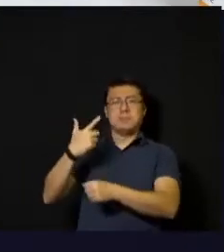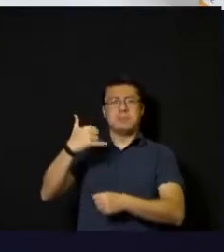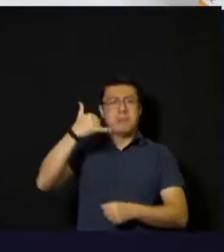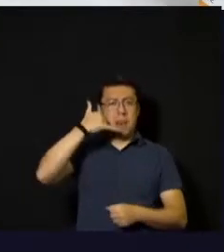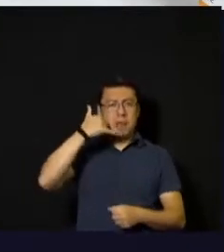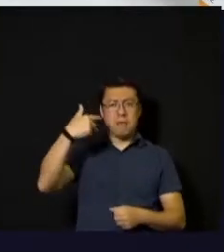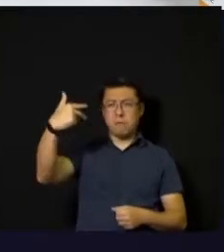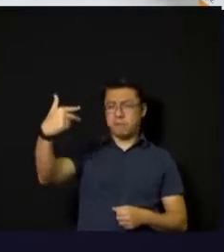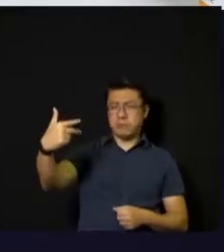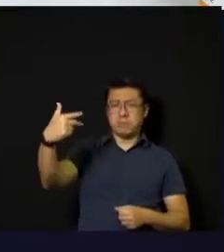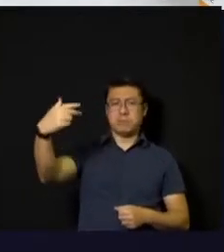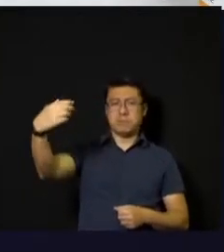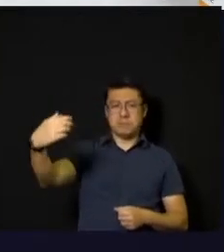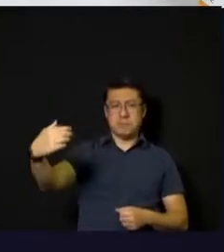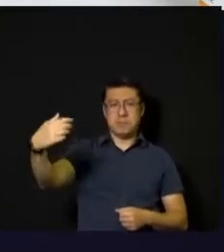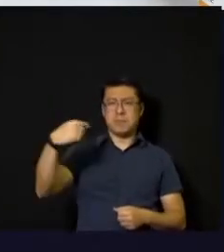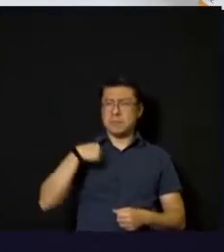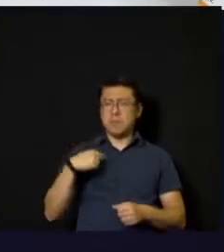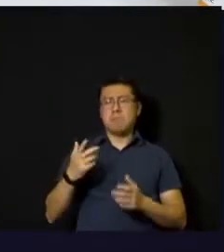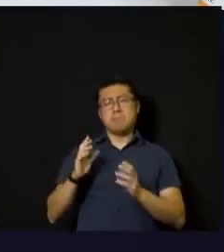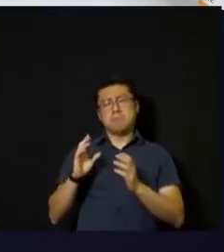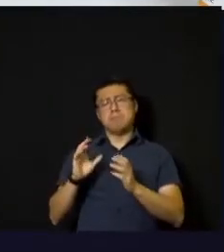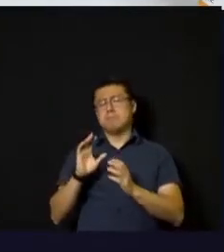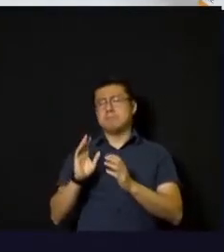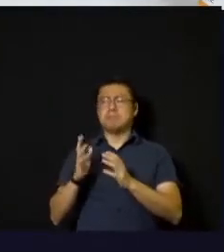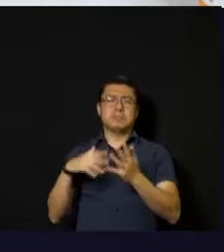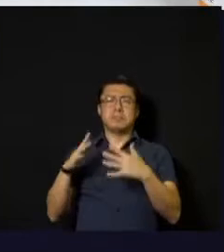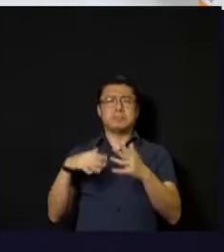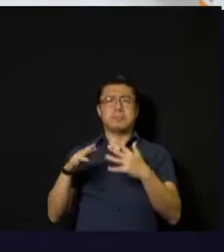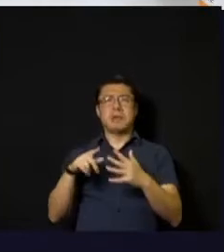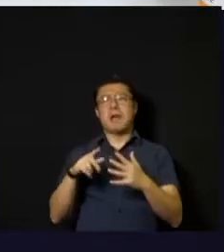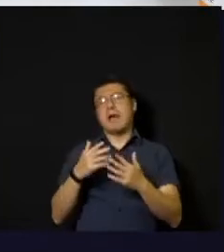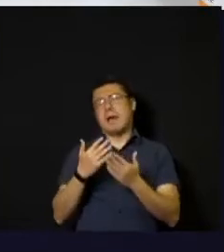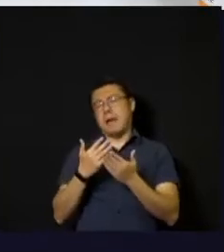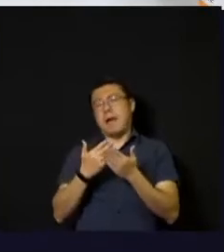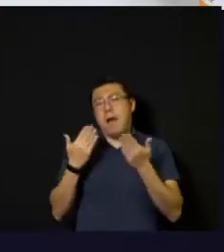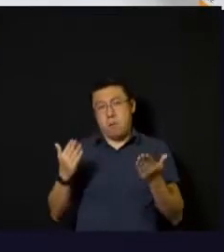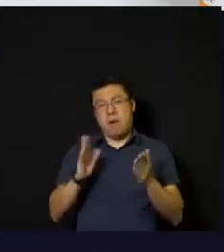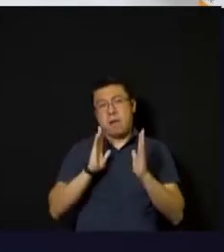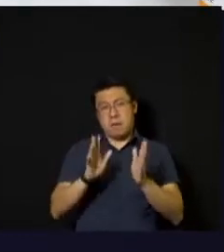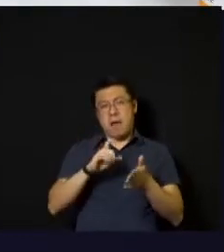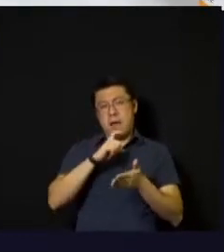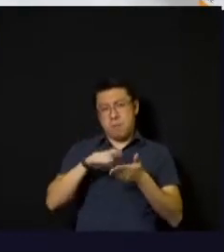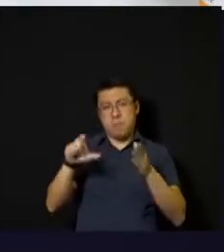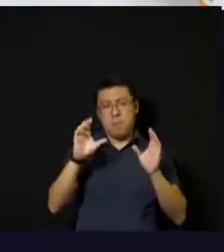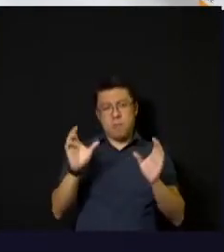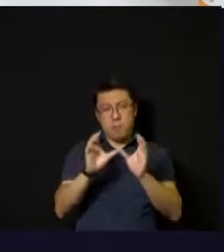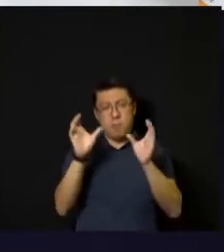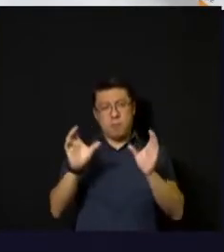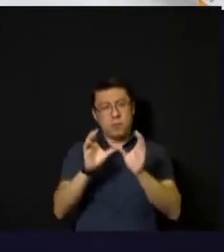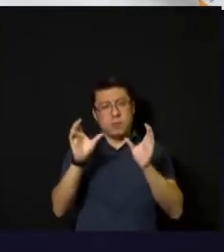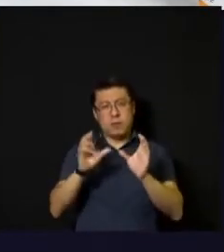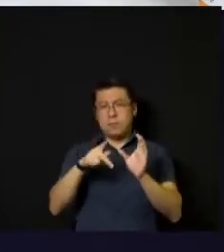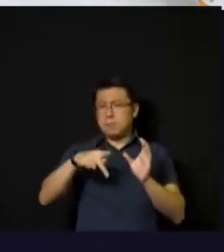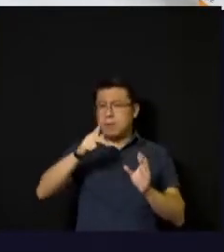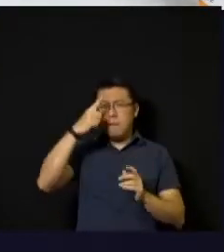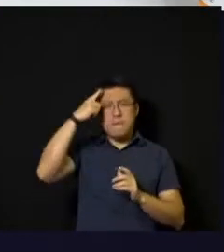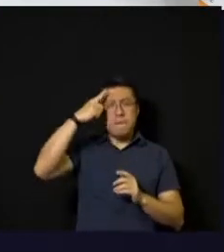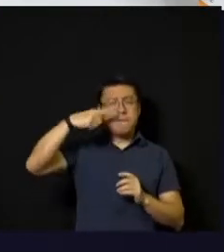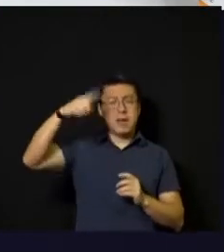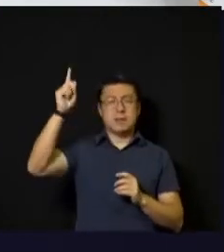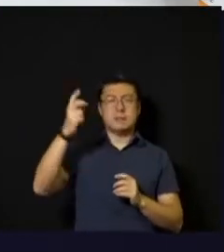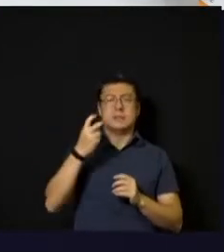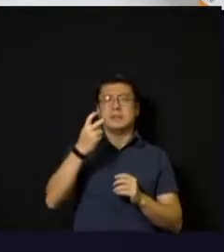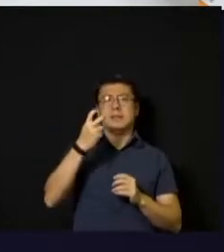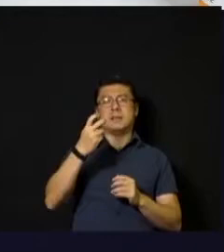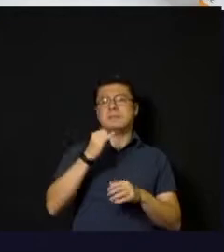he has his virtual business center. Now he has a desk and a computer, but it's very easy right